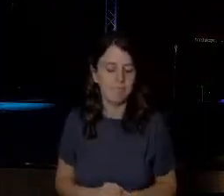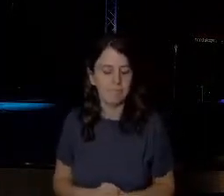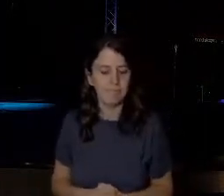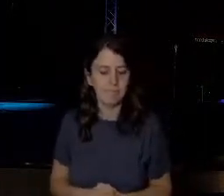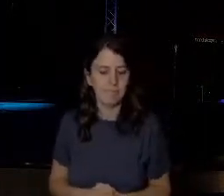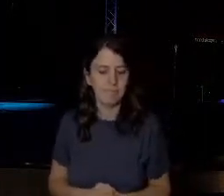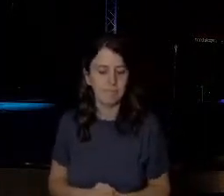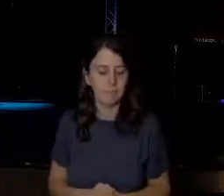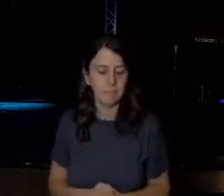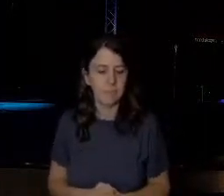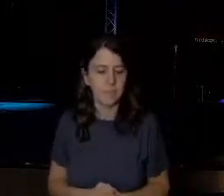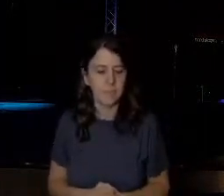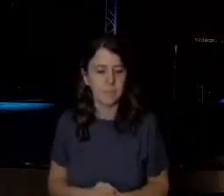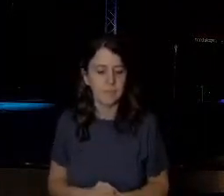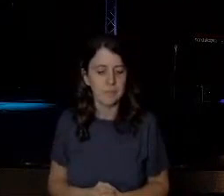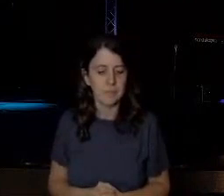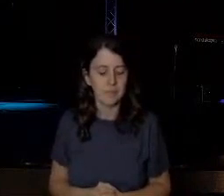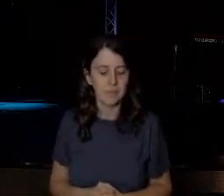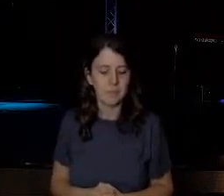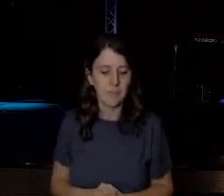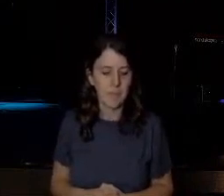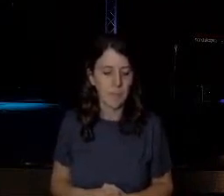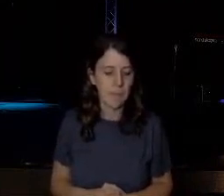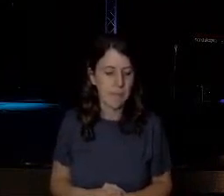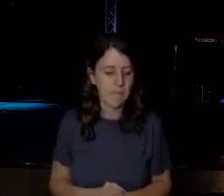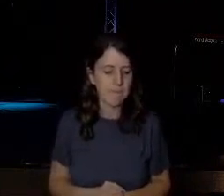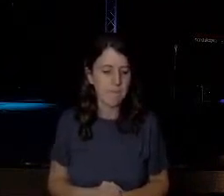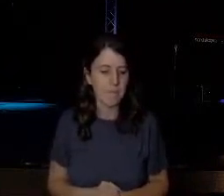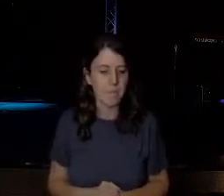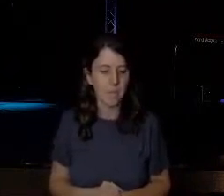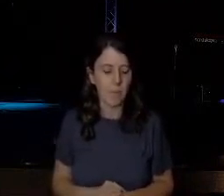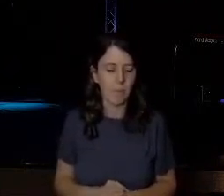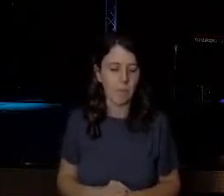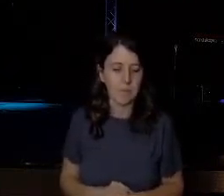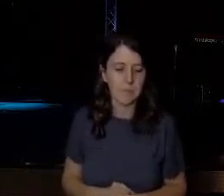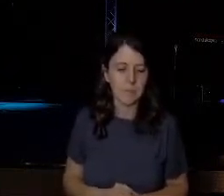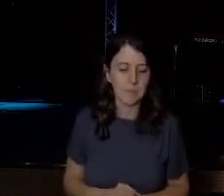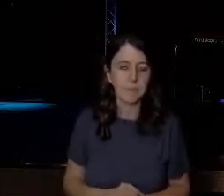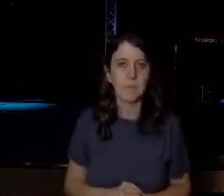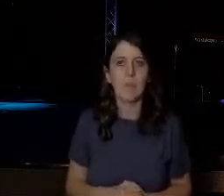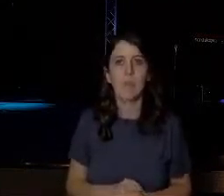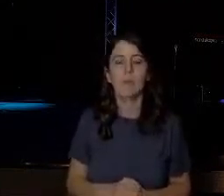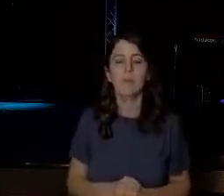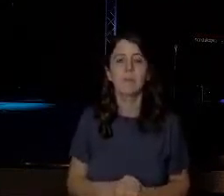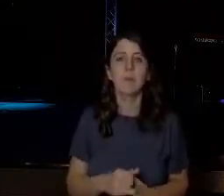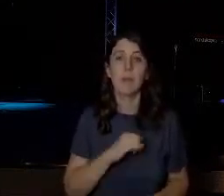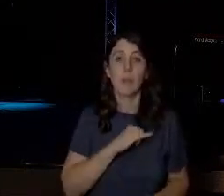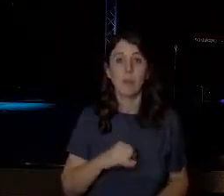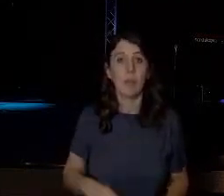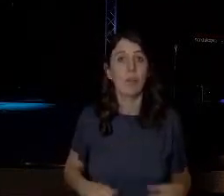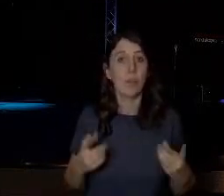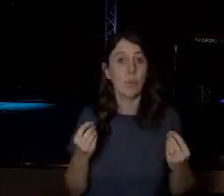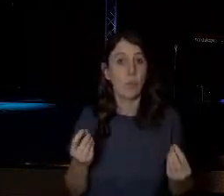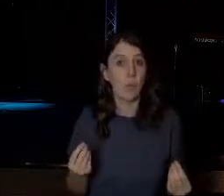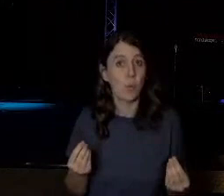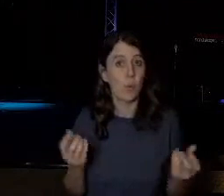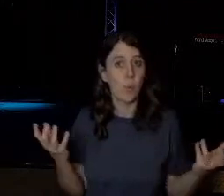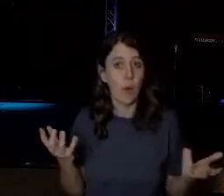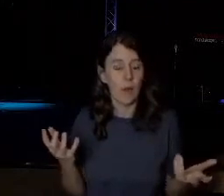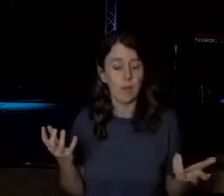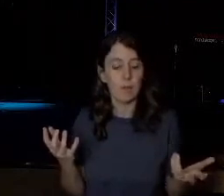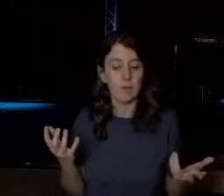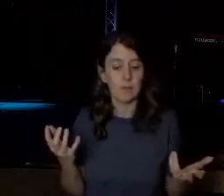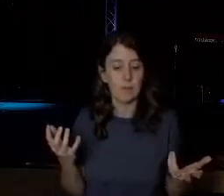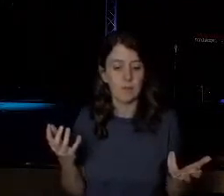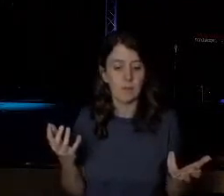that allowed to, well, one of the things that allowed Joshua to do, we're going to skip ahead in the book here, but one of the things that allowed Joshua to do was it allowed Joshua to